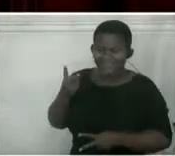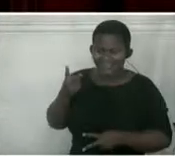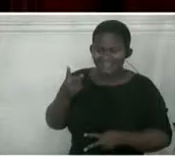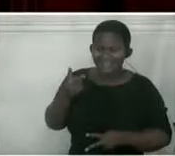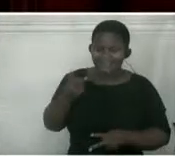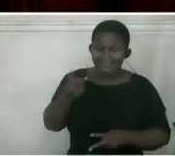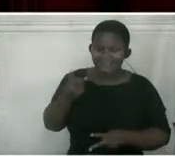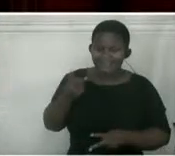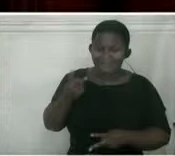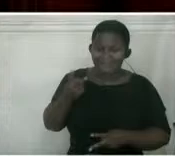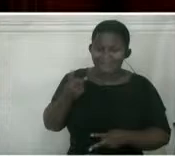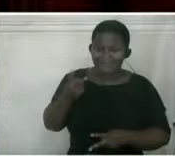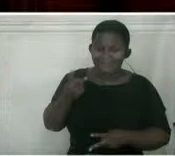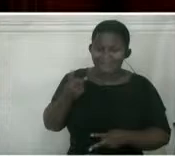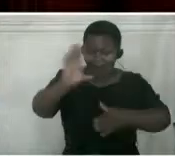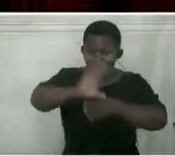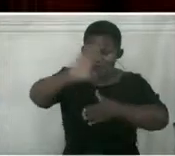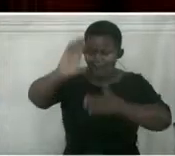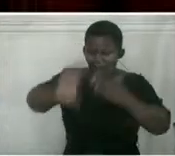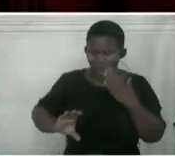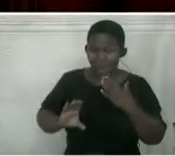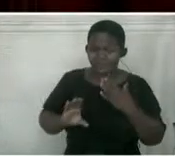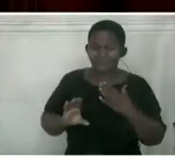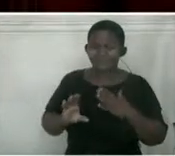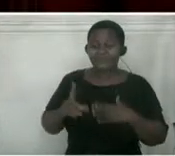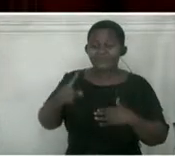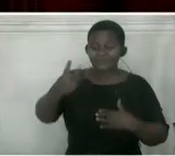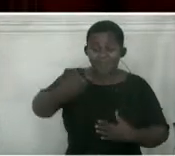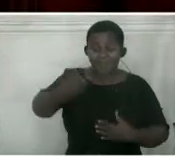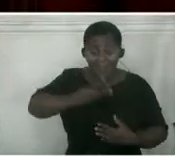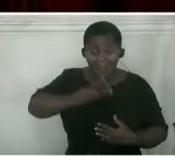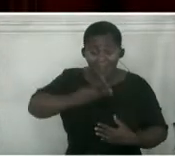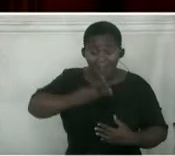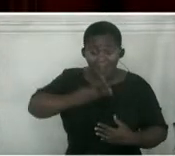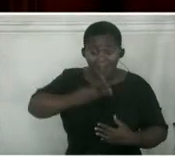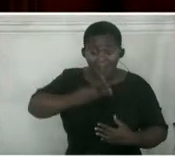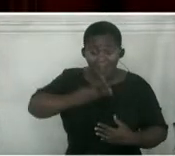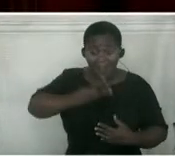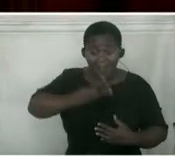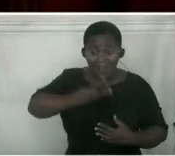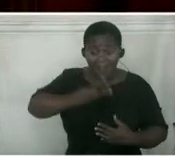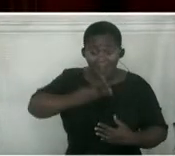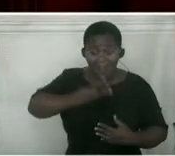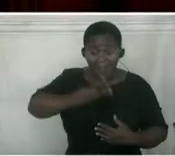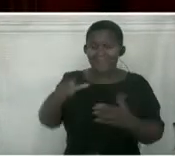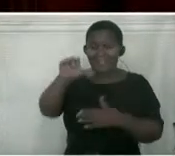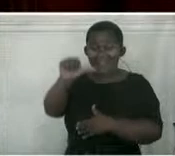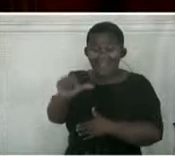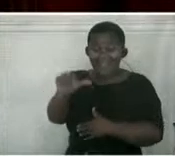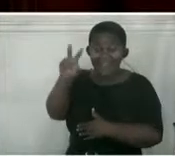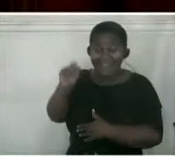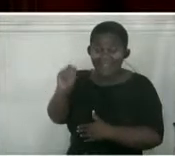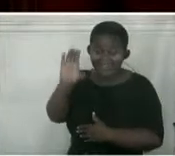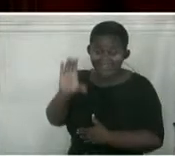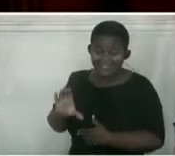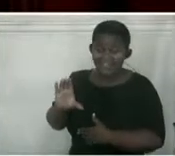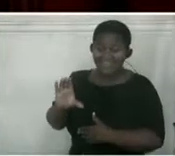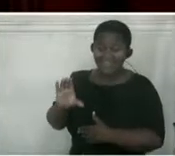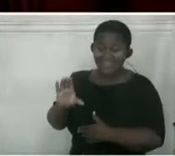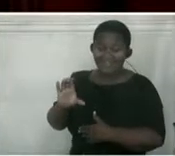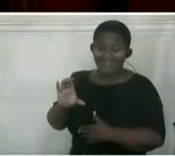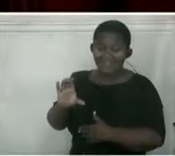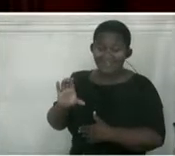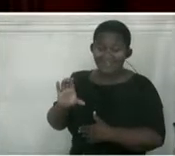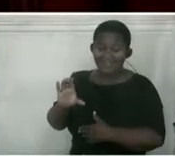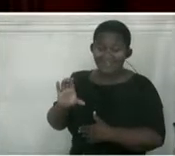and as way of conclusion, I wish to thank the African National Congress,